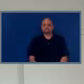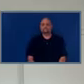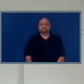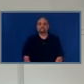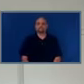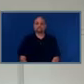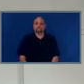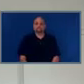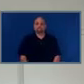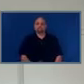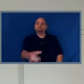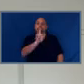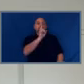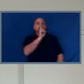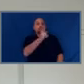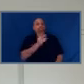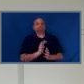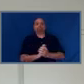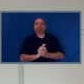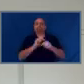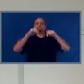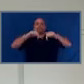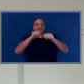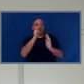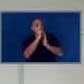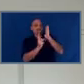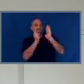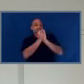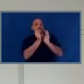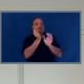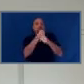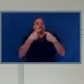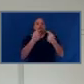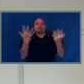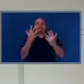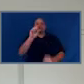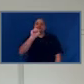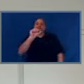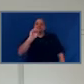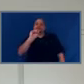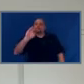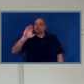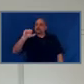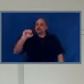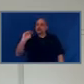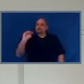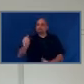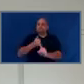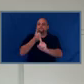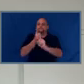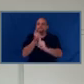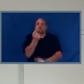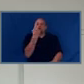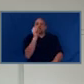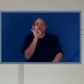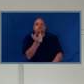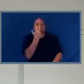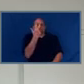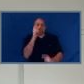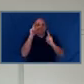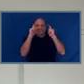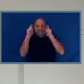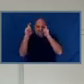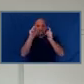Sure, Lauren. So this is a video created from SamCam images, and SamCam is one of three cameras that was built by